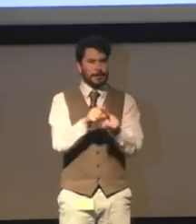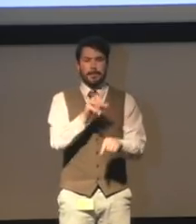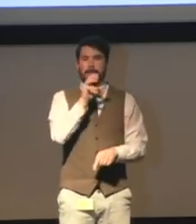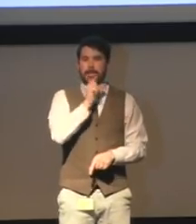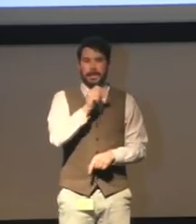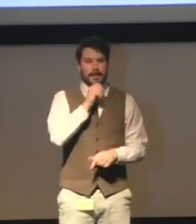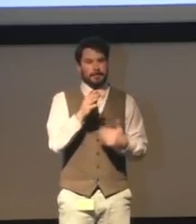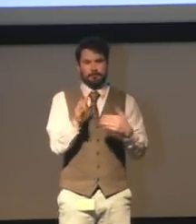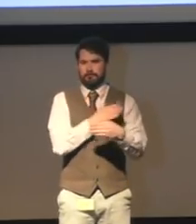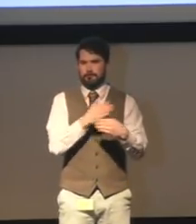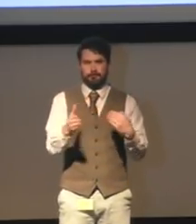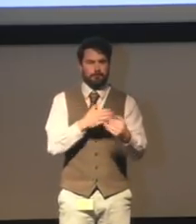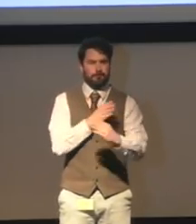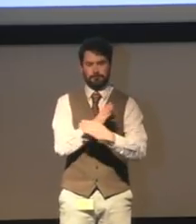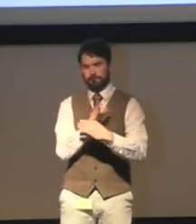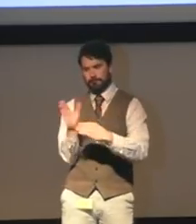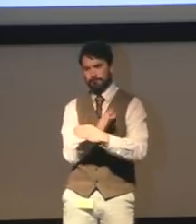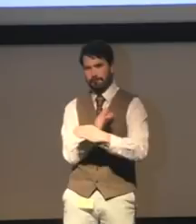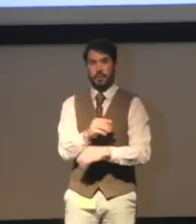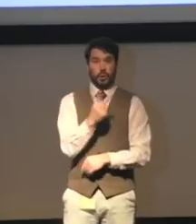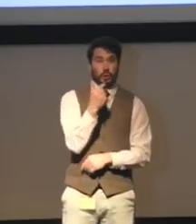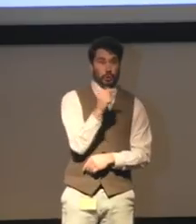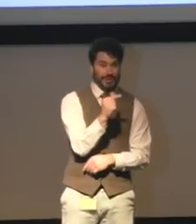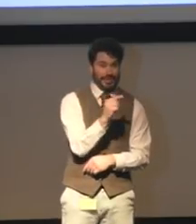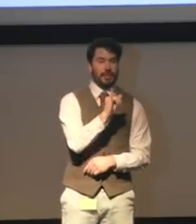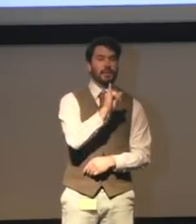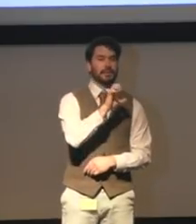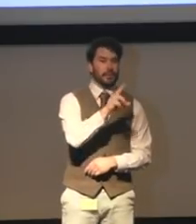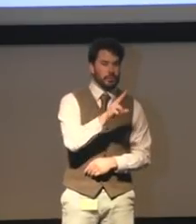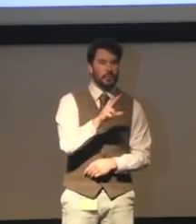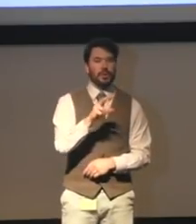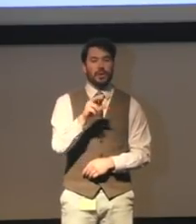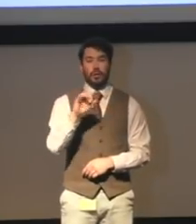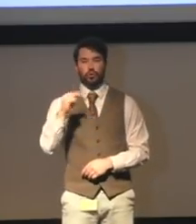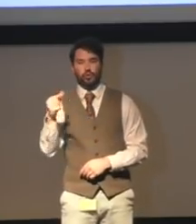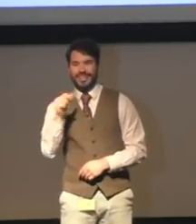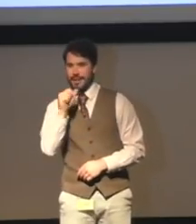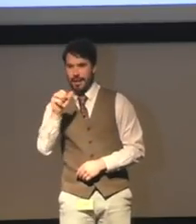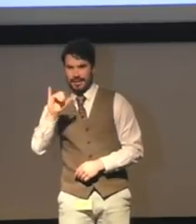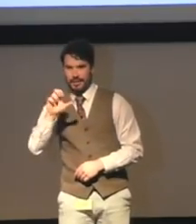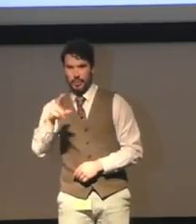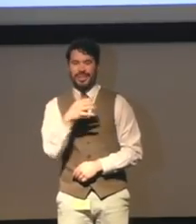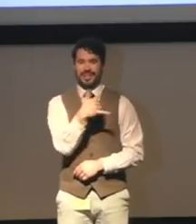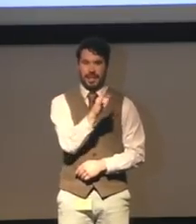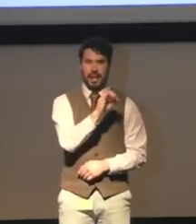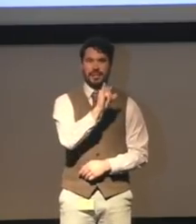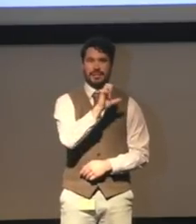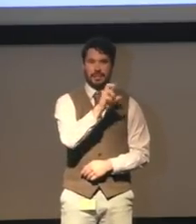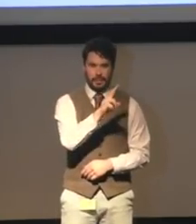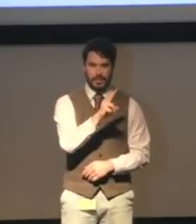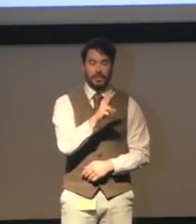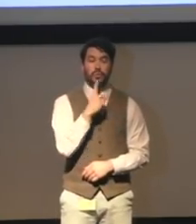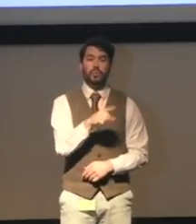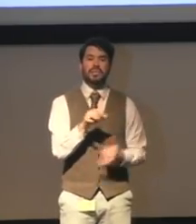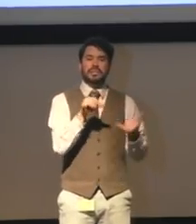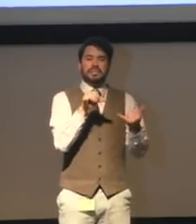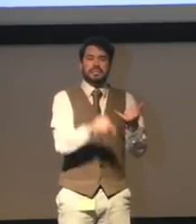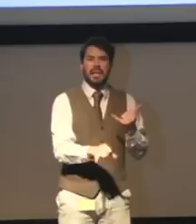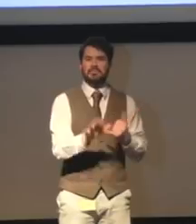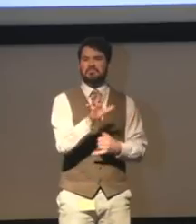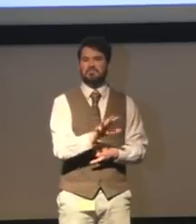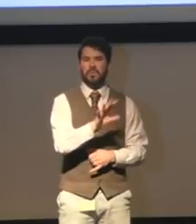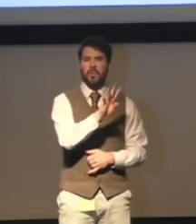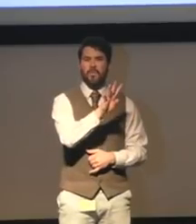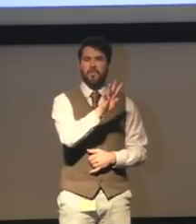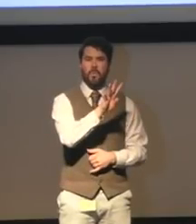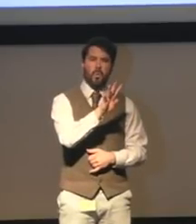patients in the ICU, the green being patients in non-ICU. And our length of stay is about 4.5 days for non-ICU patients,